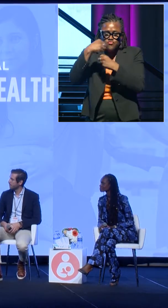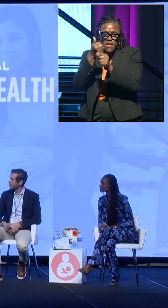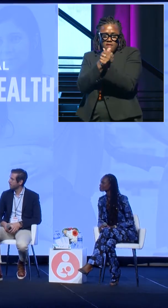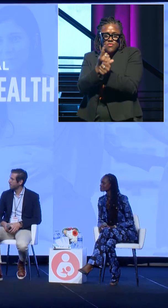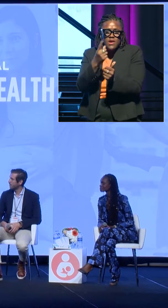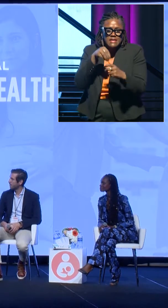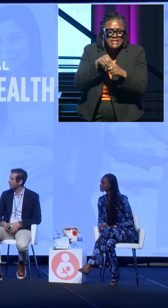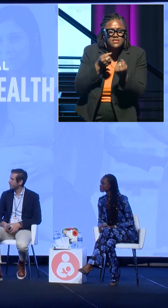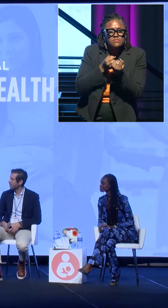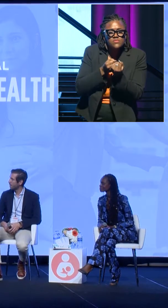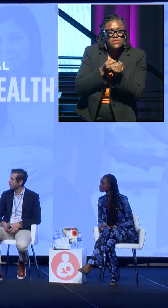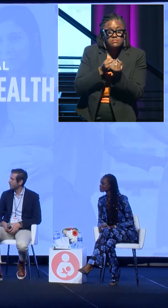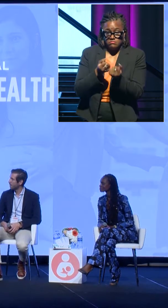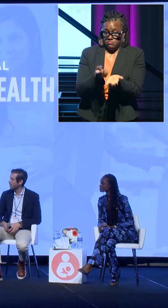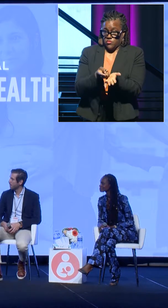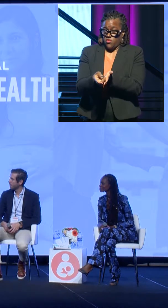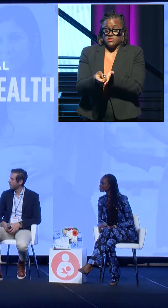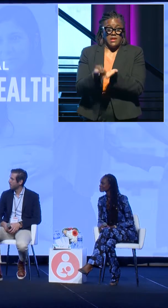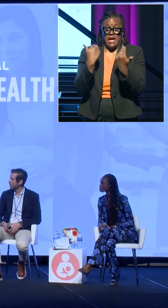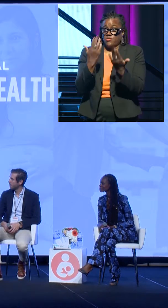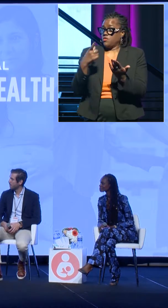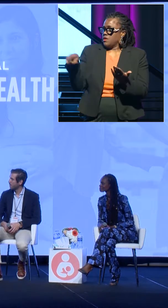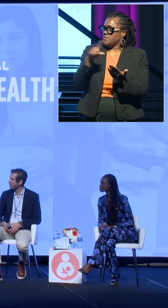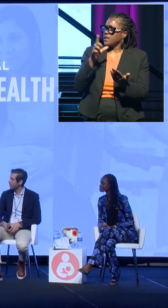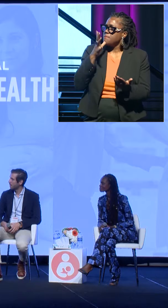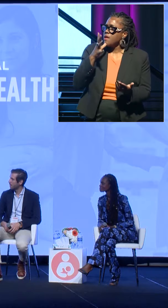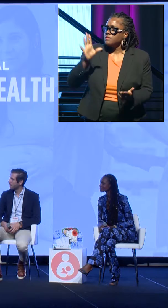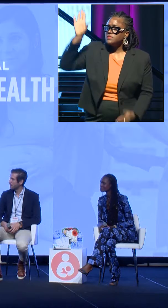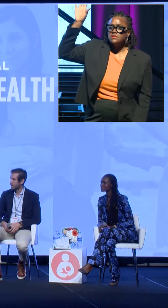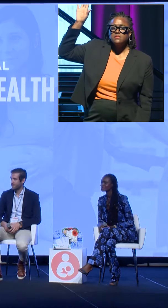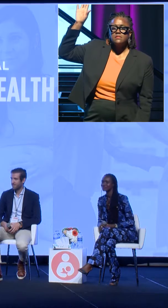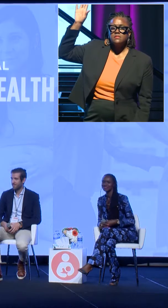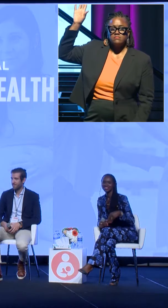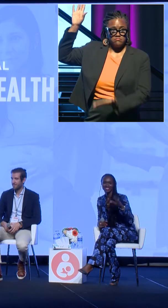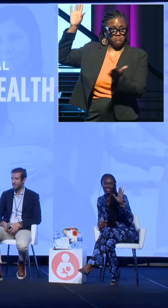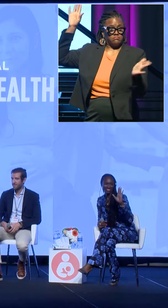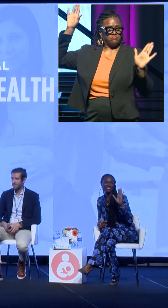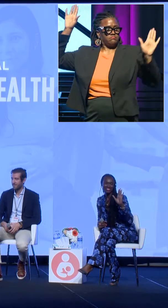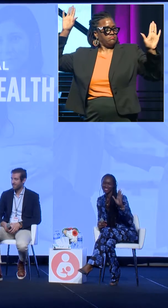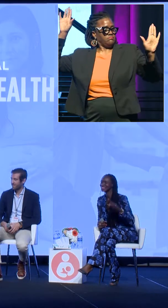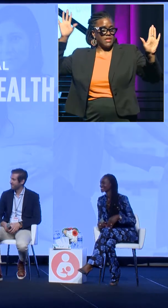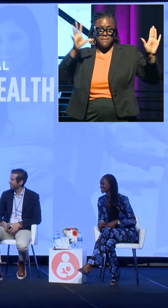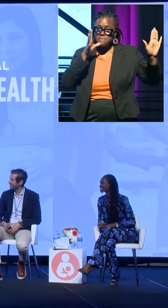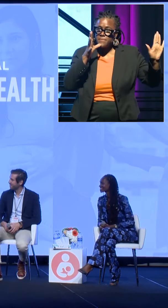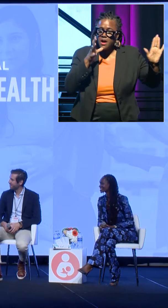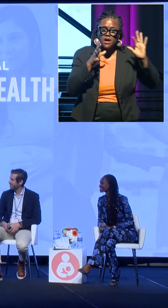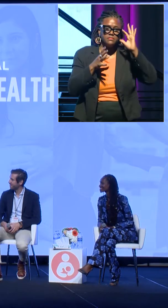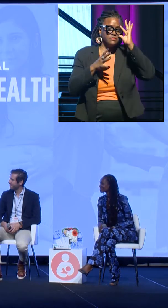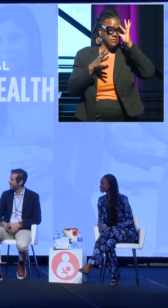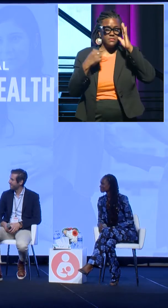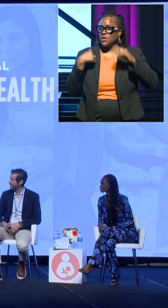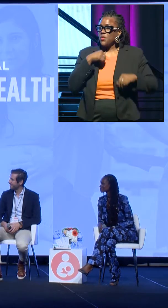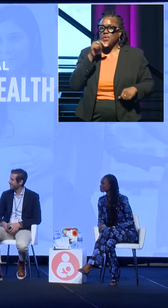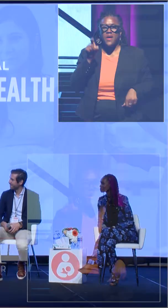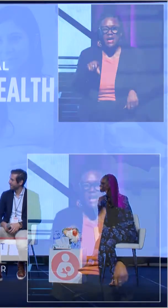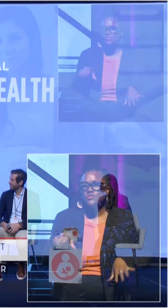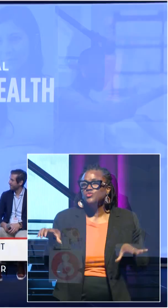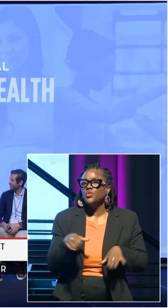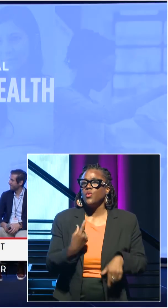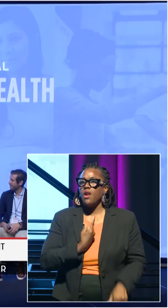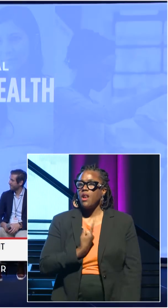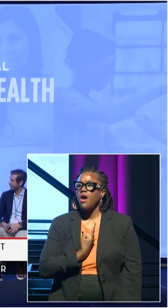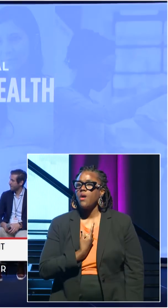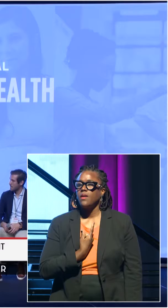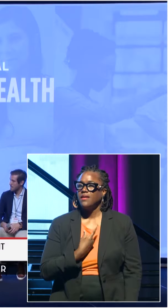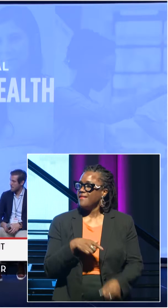that support. Because honestly, I don't know how many moms do we have in the room, right? And so we don't have to do this thing alone.